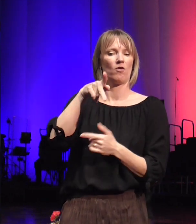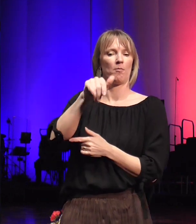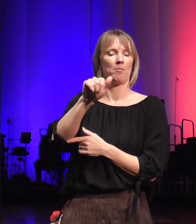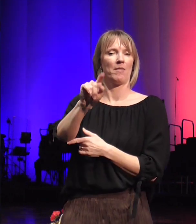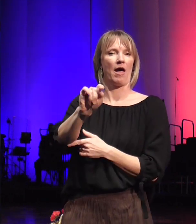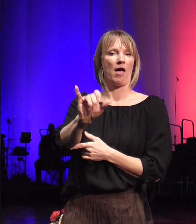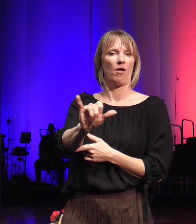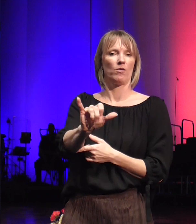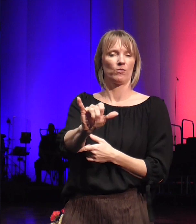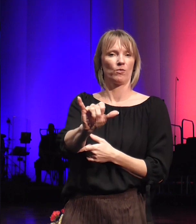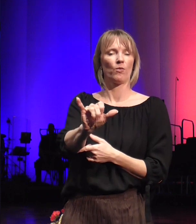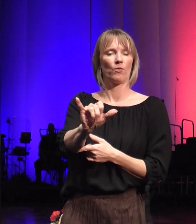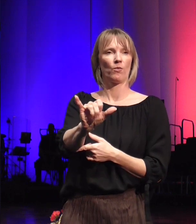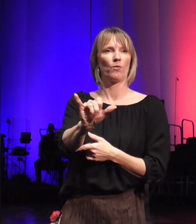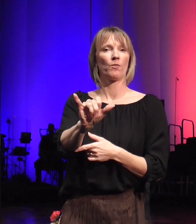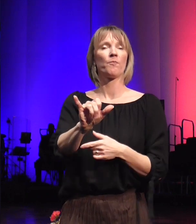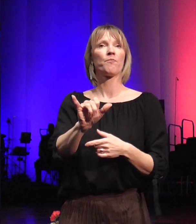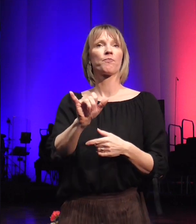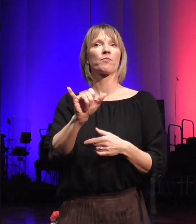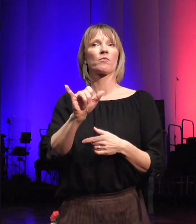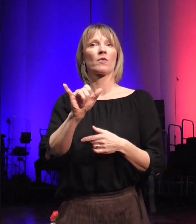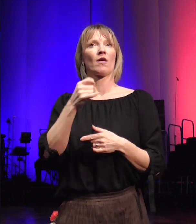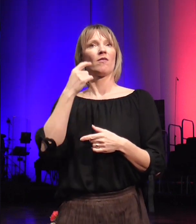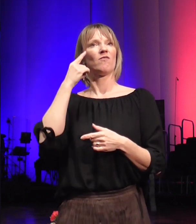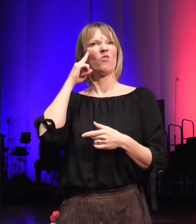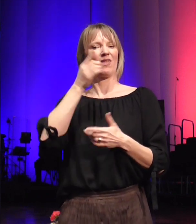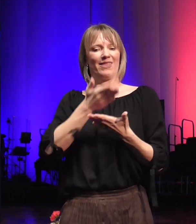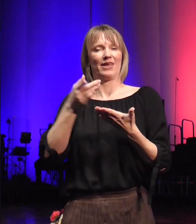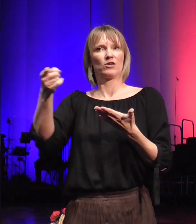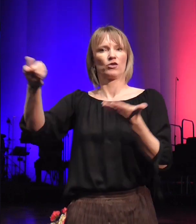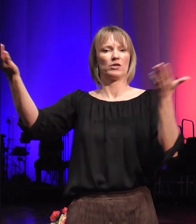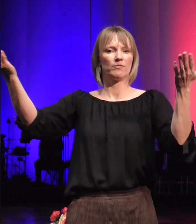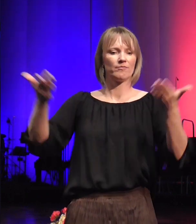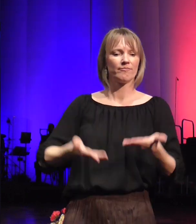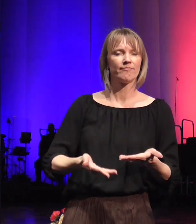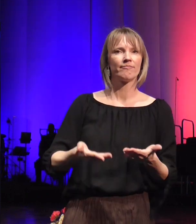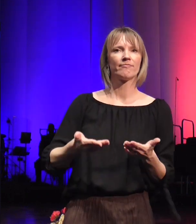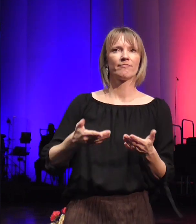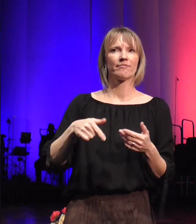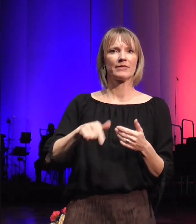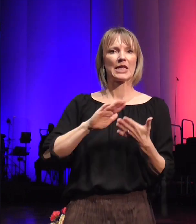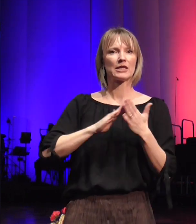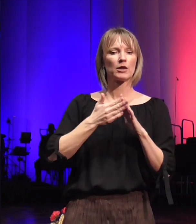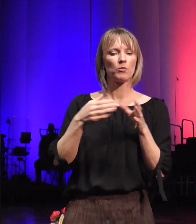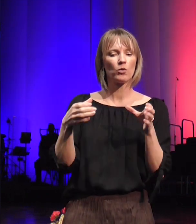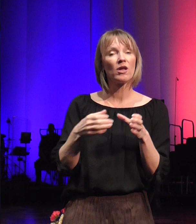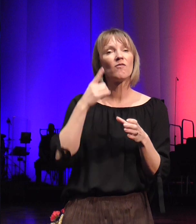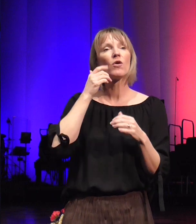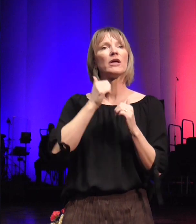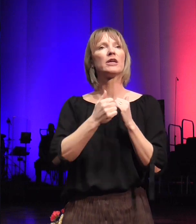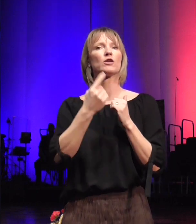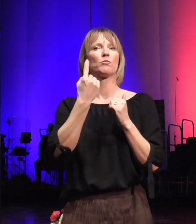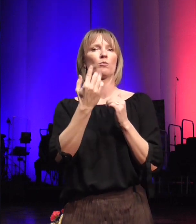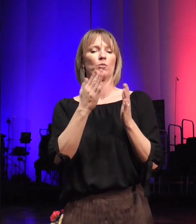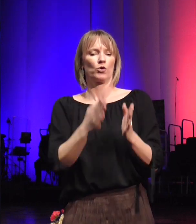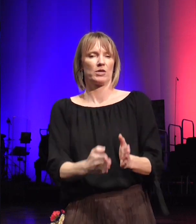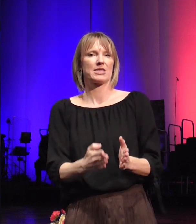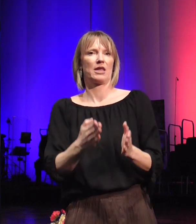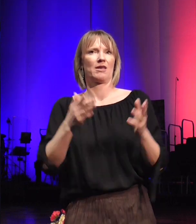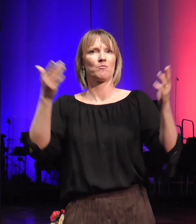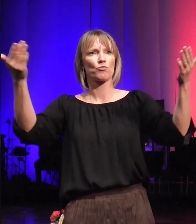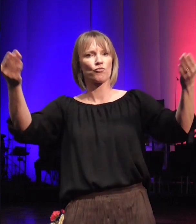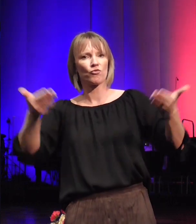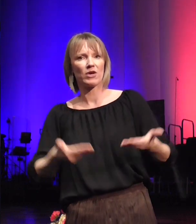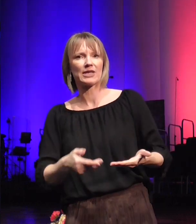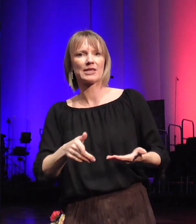also. For what she brought to our community, and for what each person brings to this